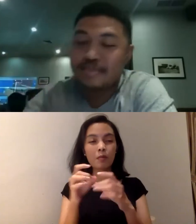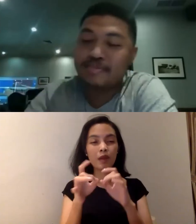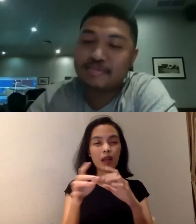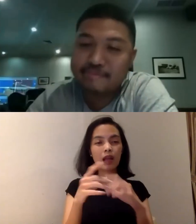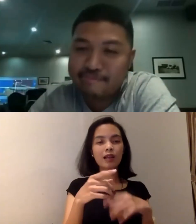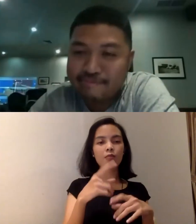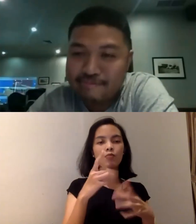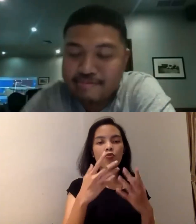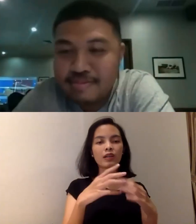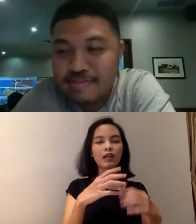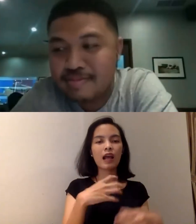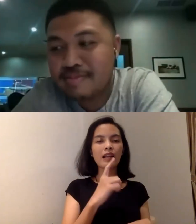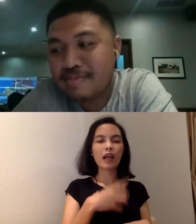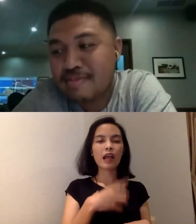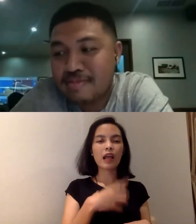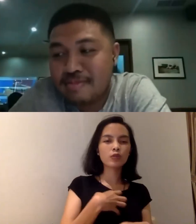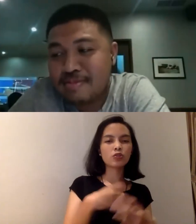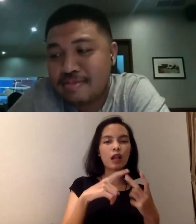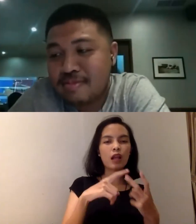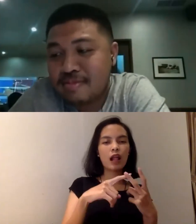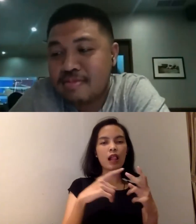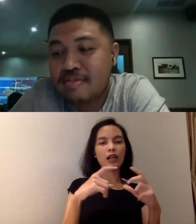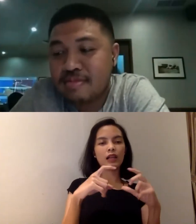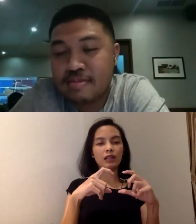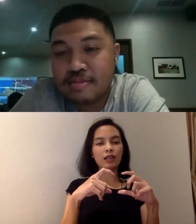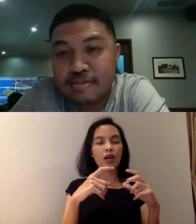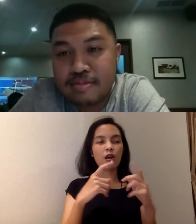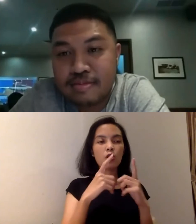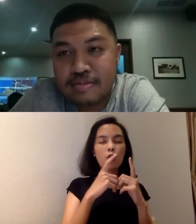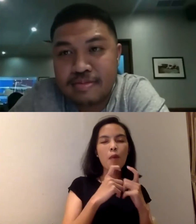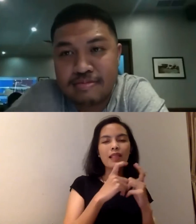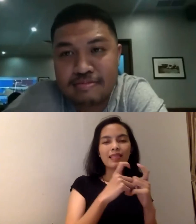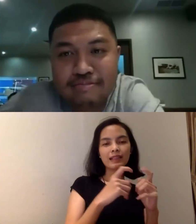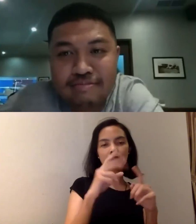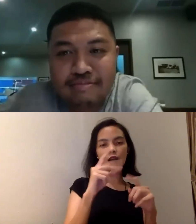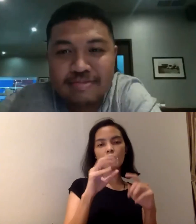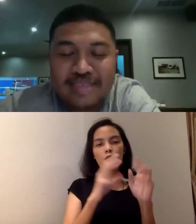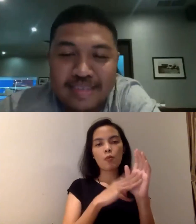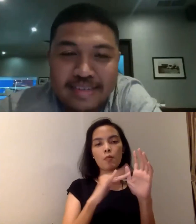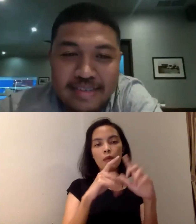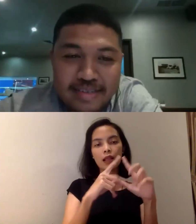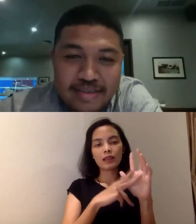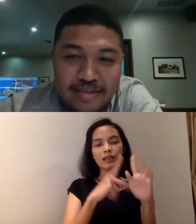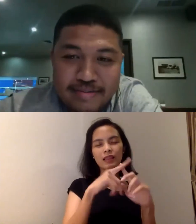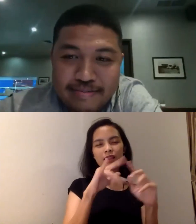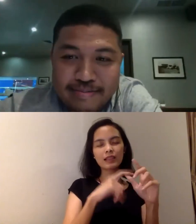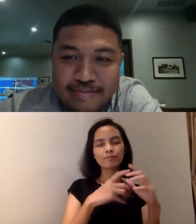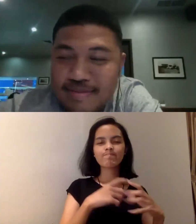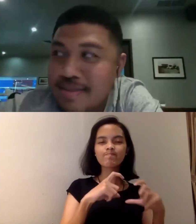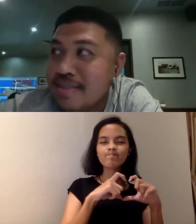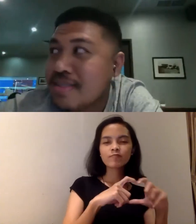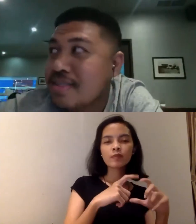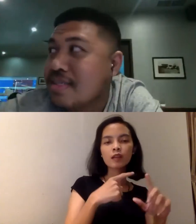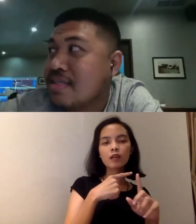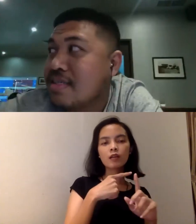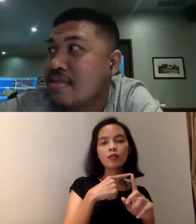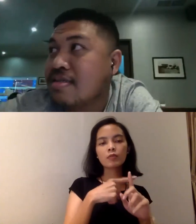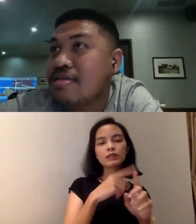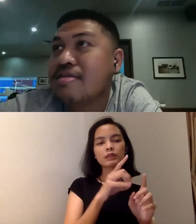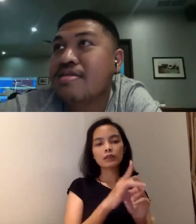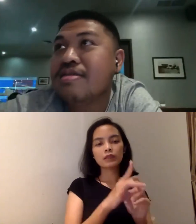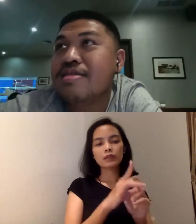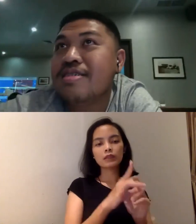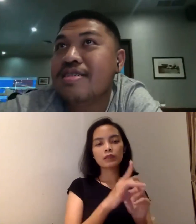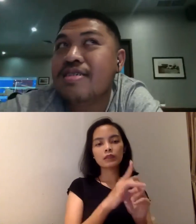state, romantic and also sexual state. And I think in the media, especially